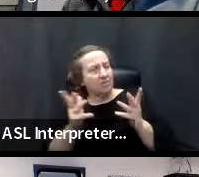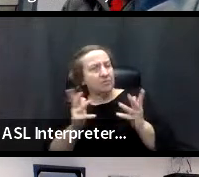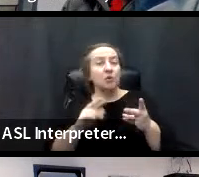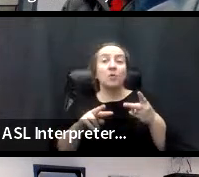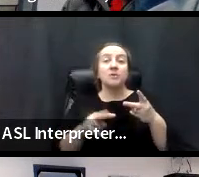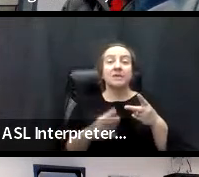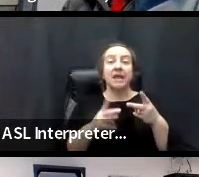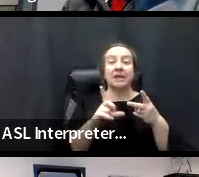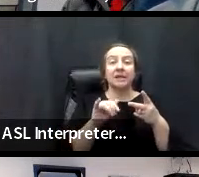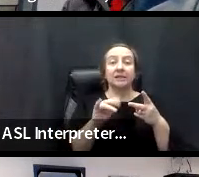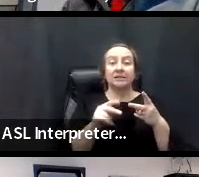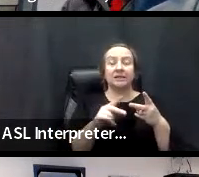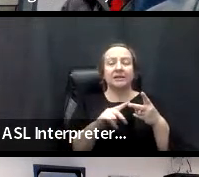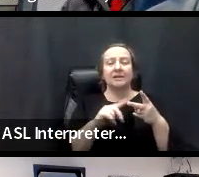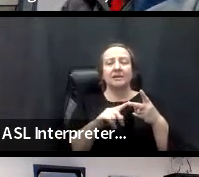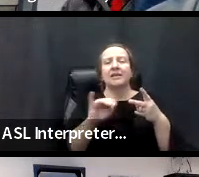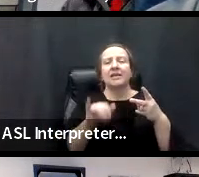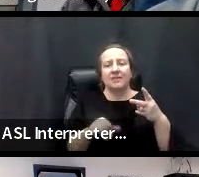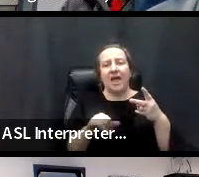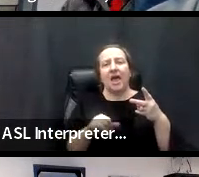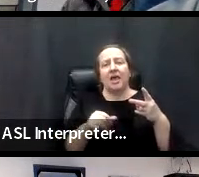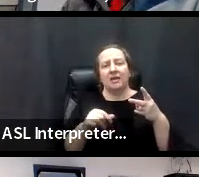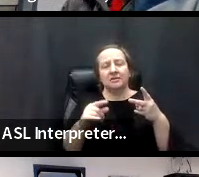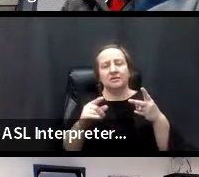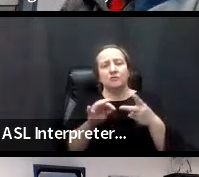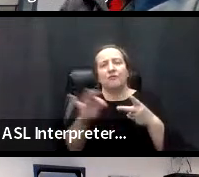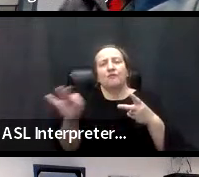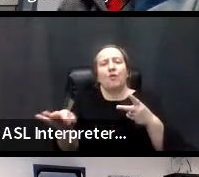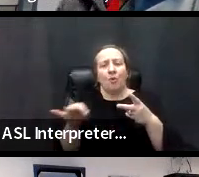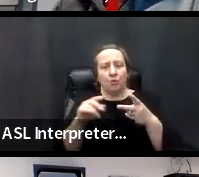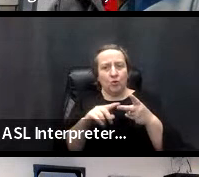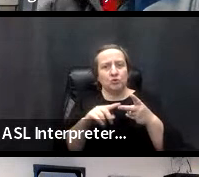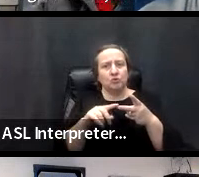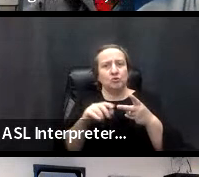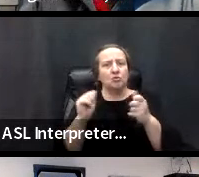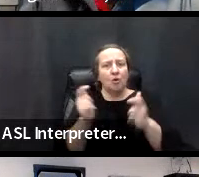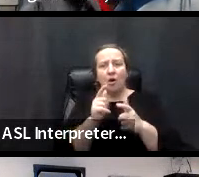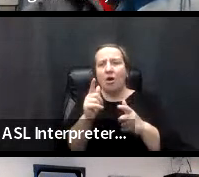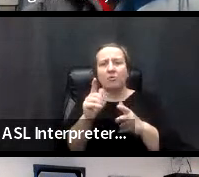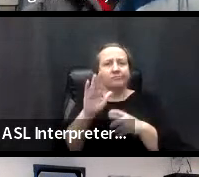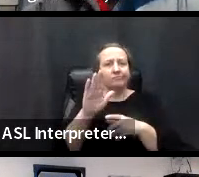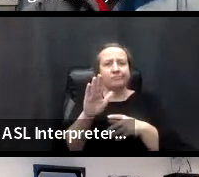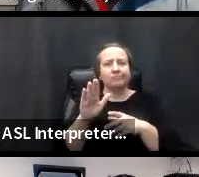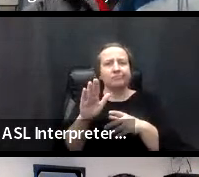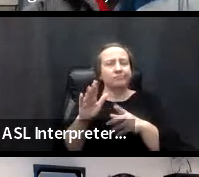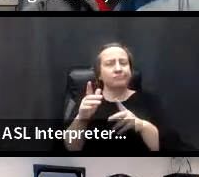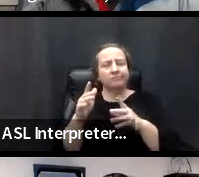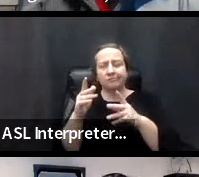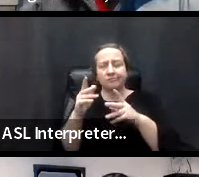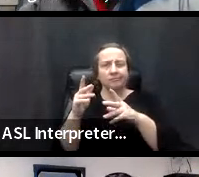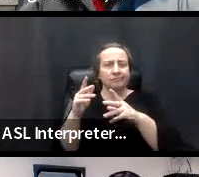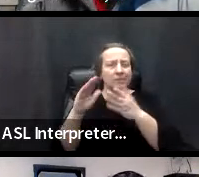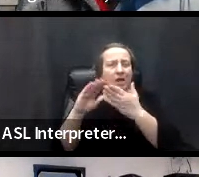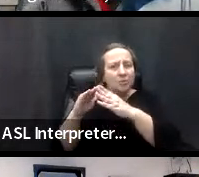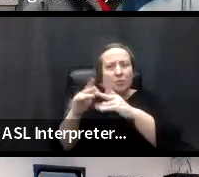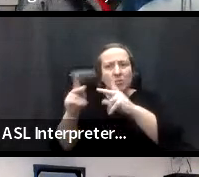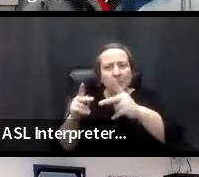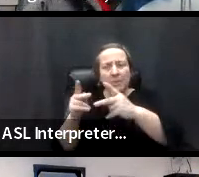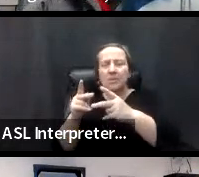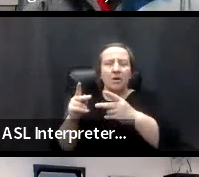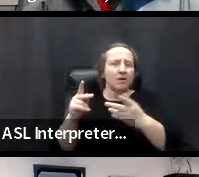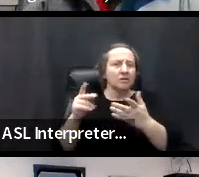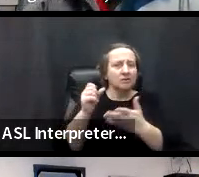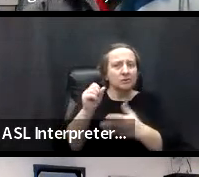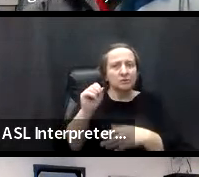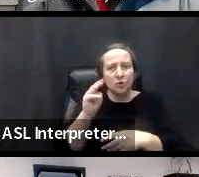second link is to forward to all of your constituents through social media, email, however you want to get it out to